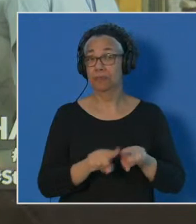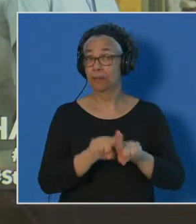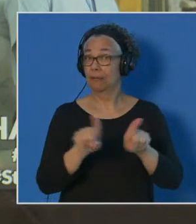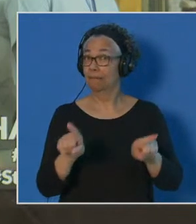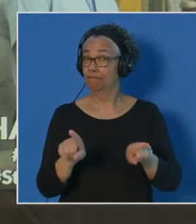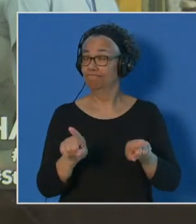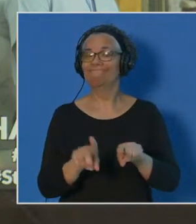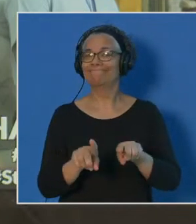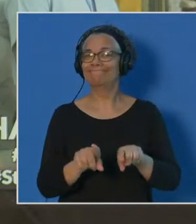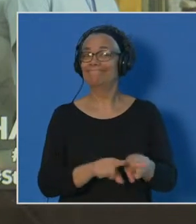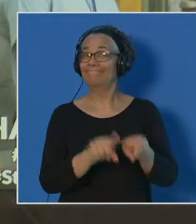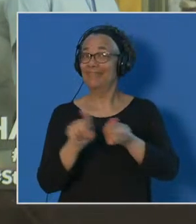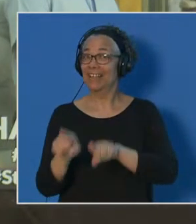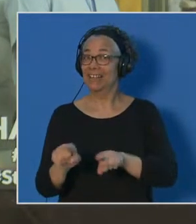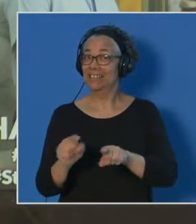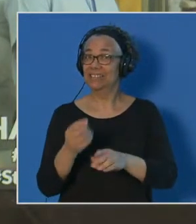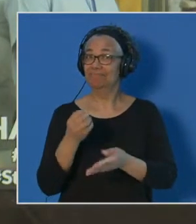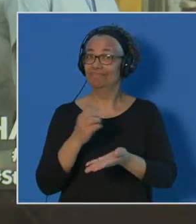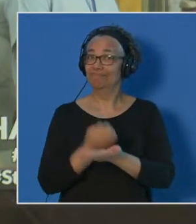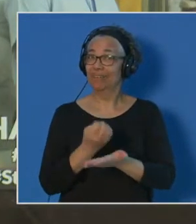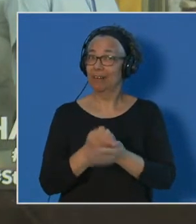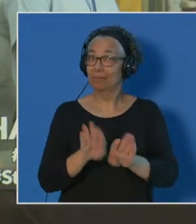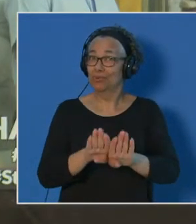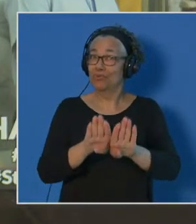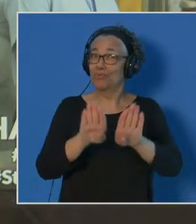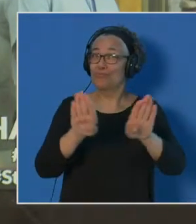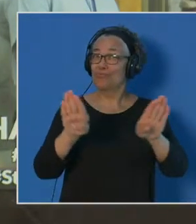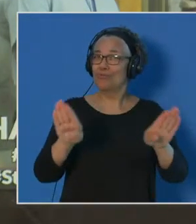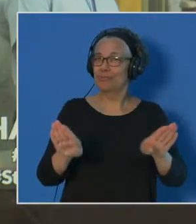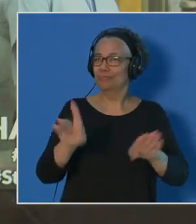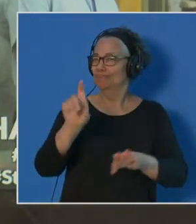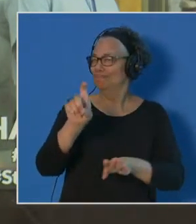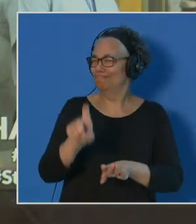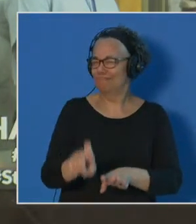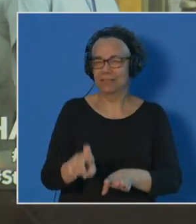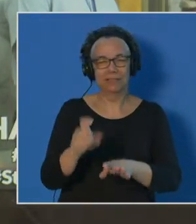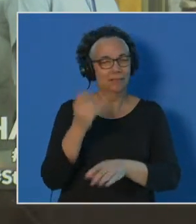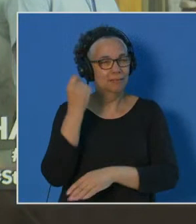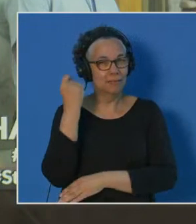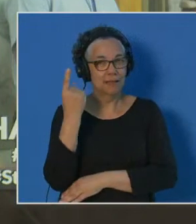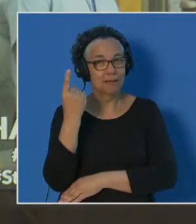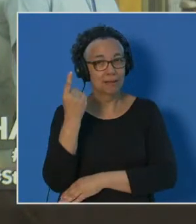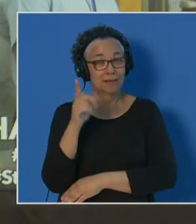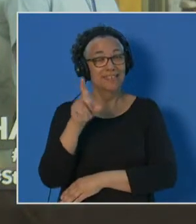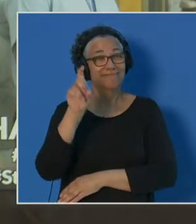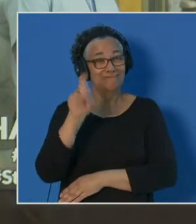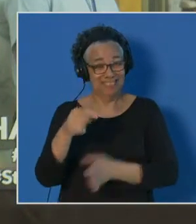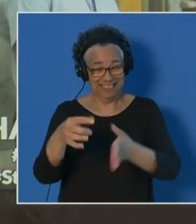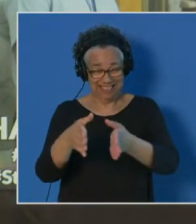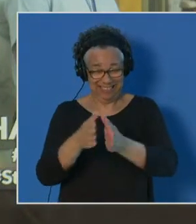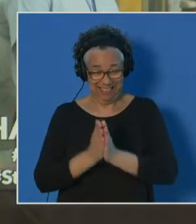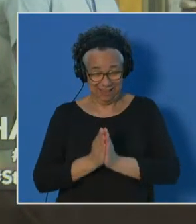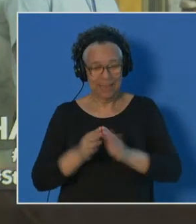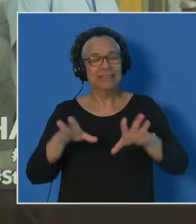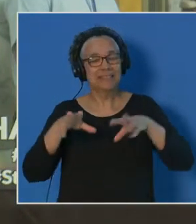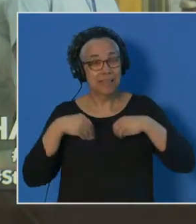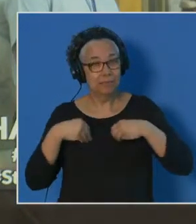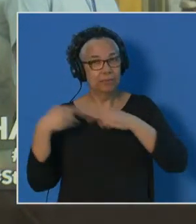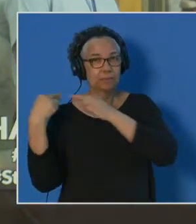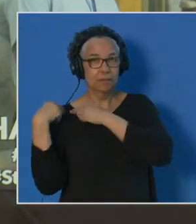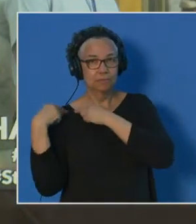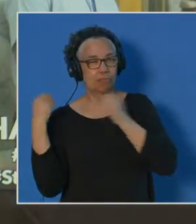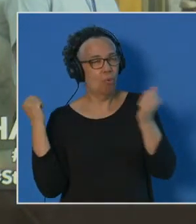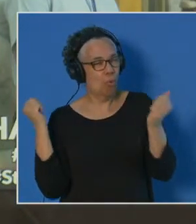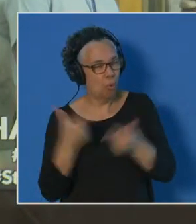economy, people must understand we have to accept the responsibility on all of us to make sure that we